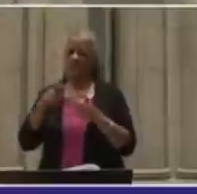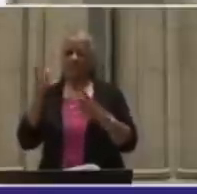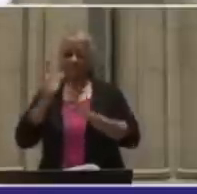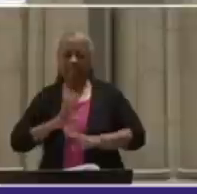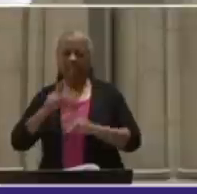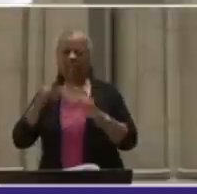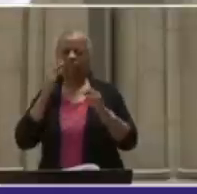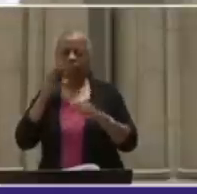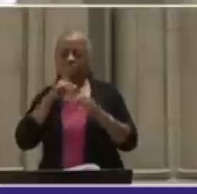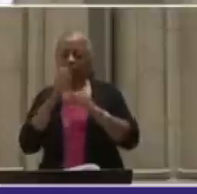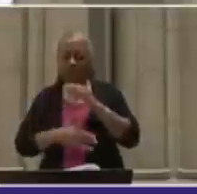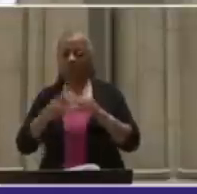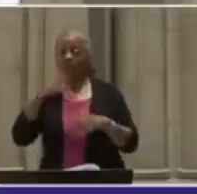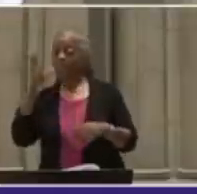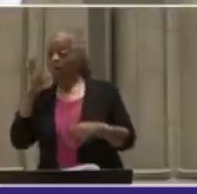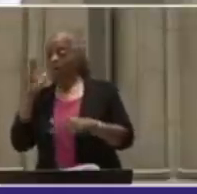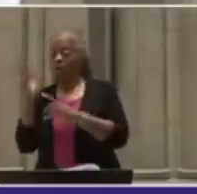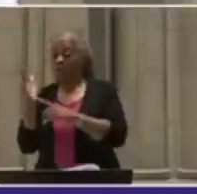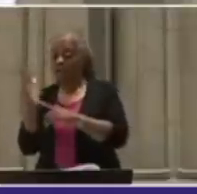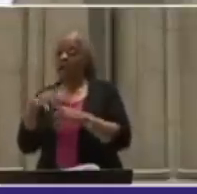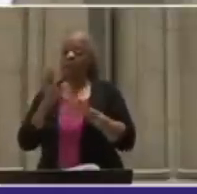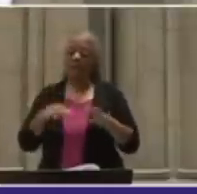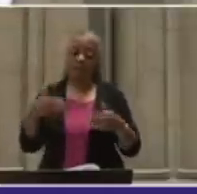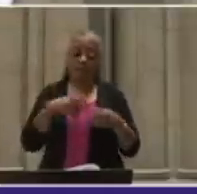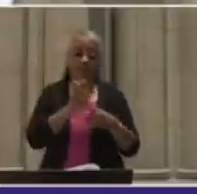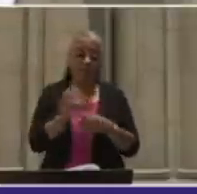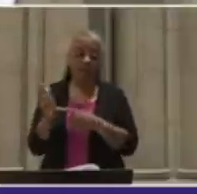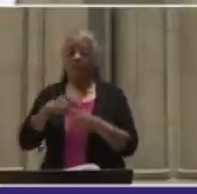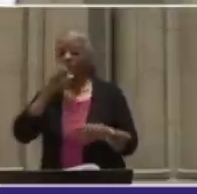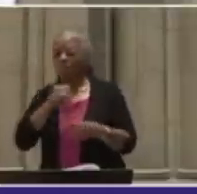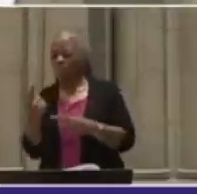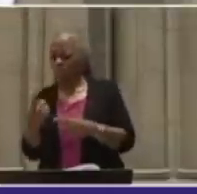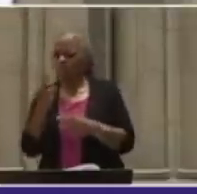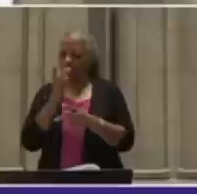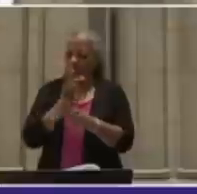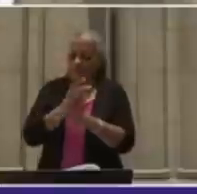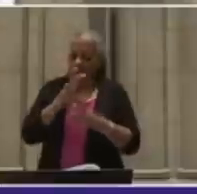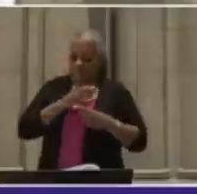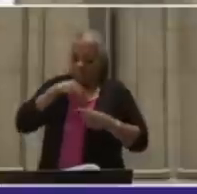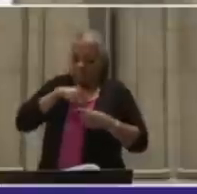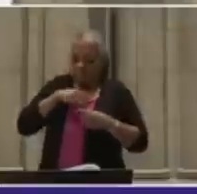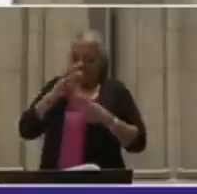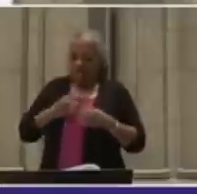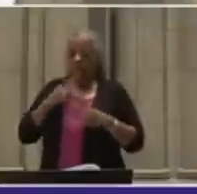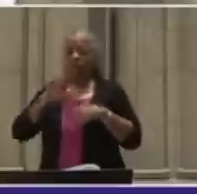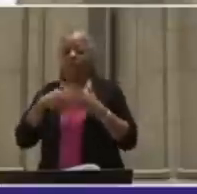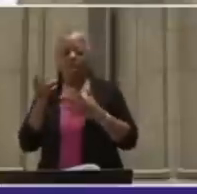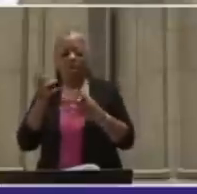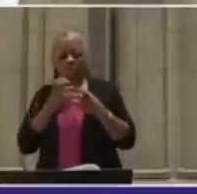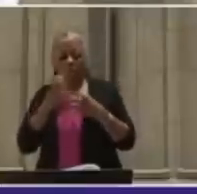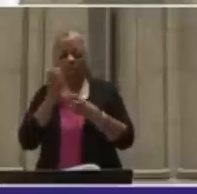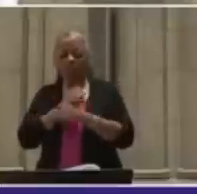no end, the mother with her candle, the child who holds a gun, the old one nursing hatred, all seek release to come. Each